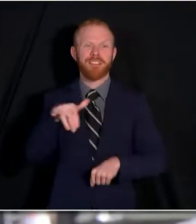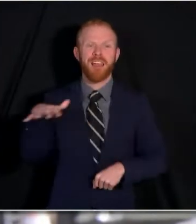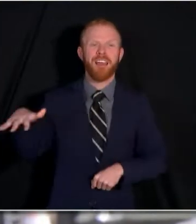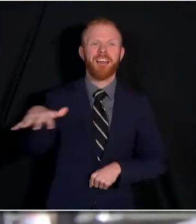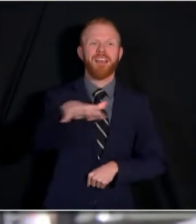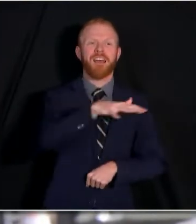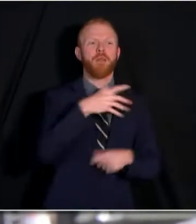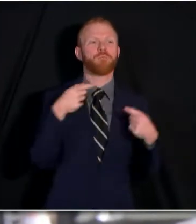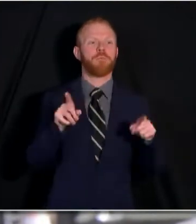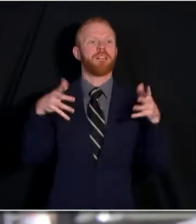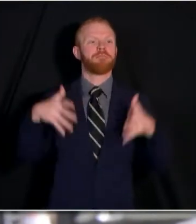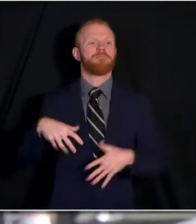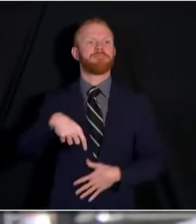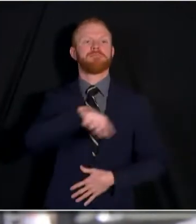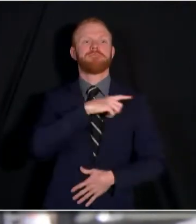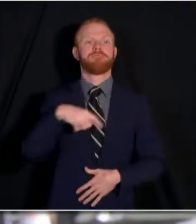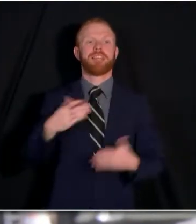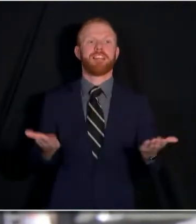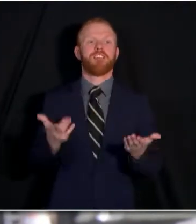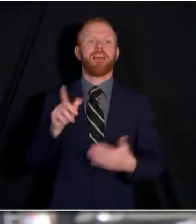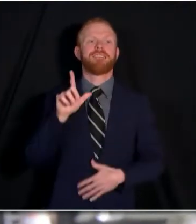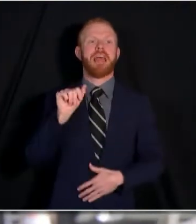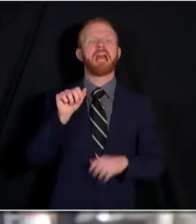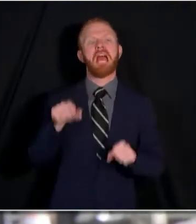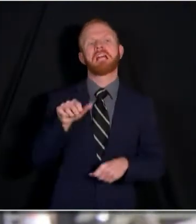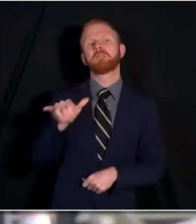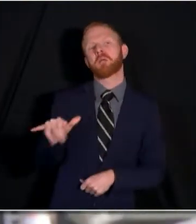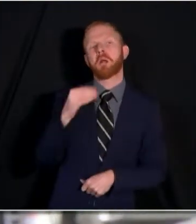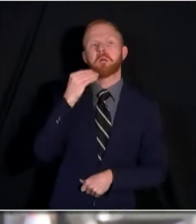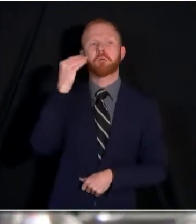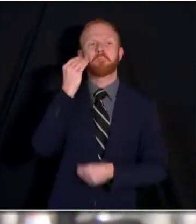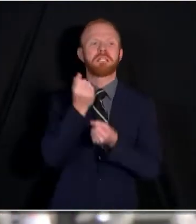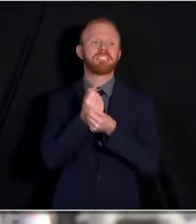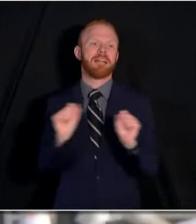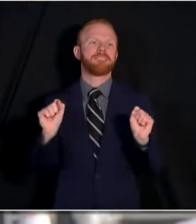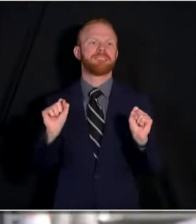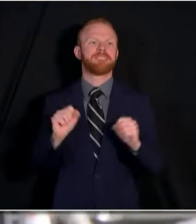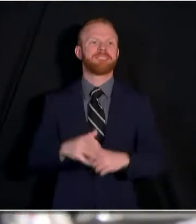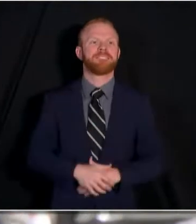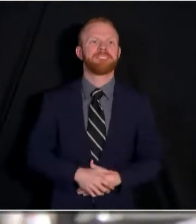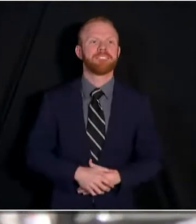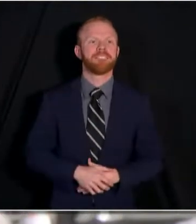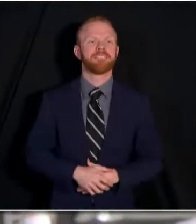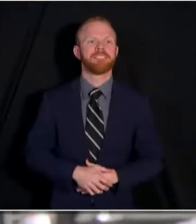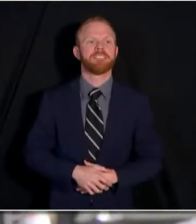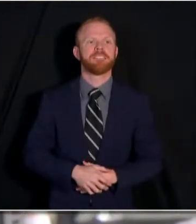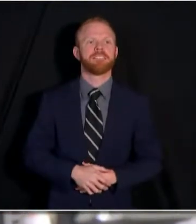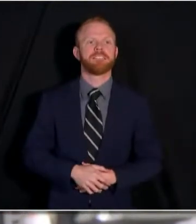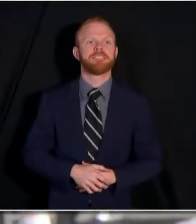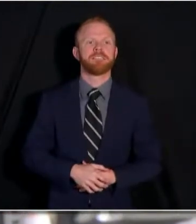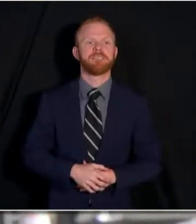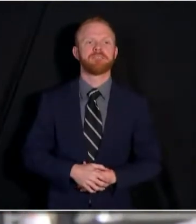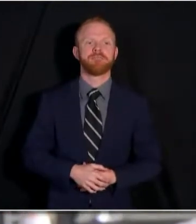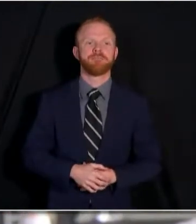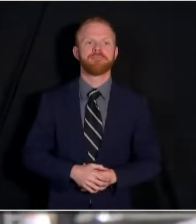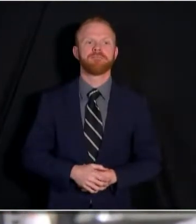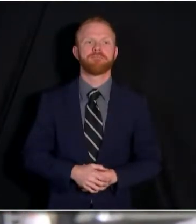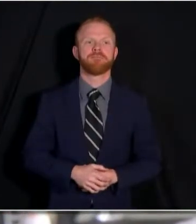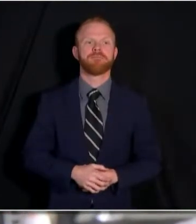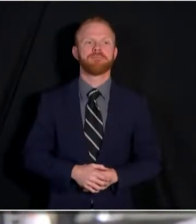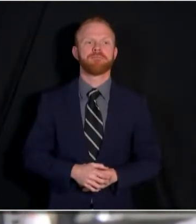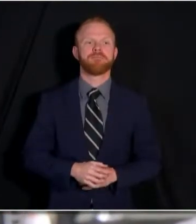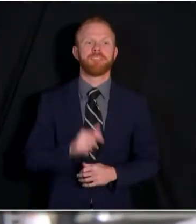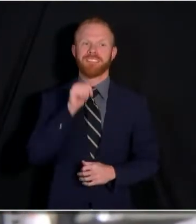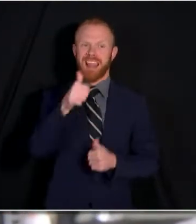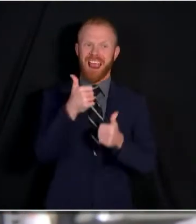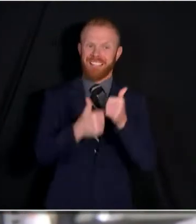this county and this city can stay home, can quarantine, and be safe. Not everyone has